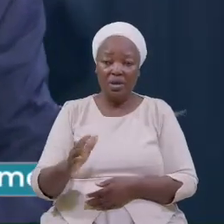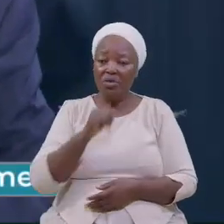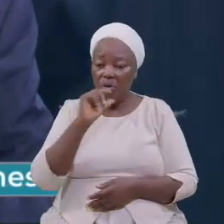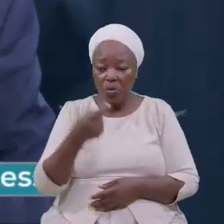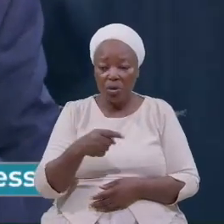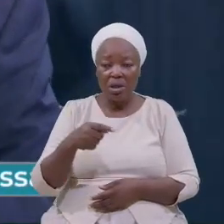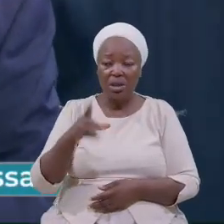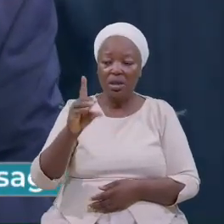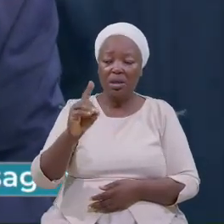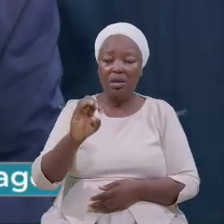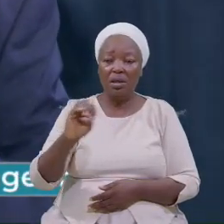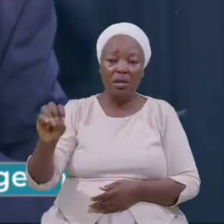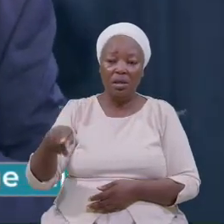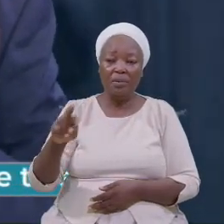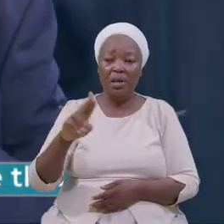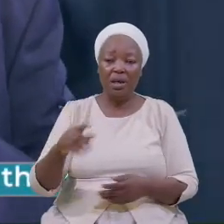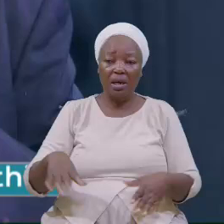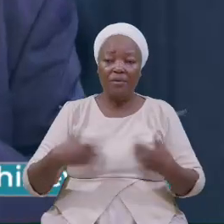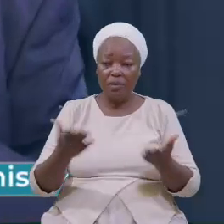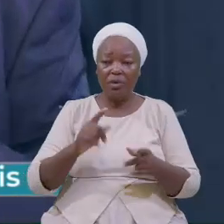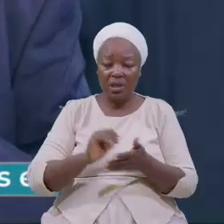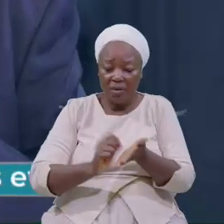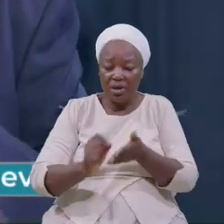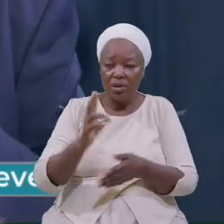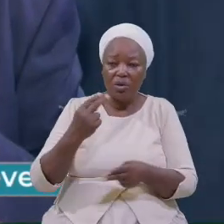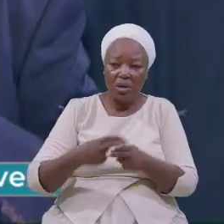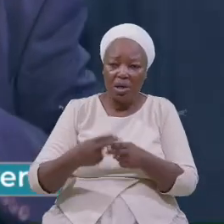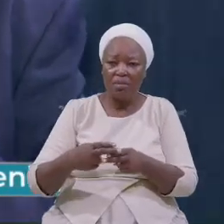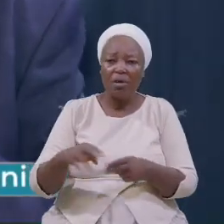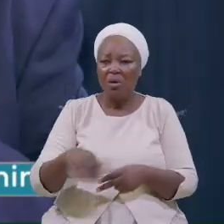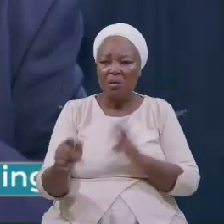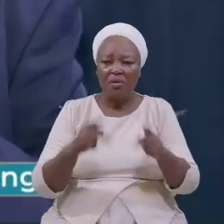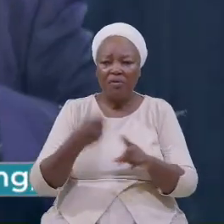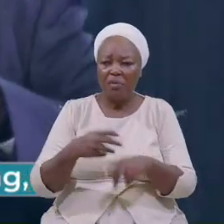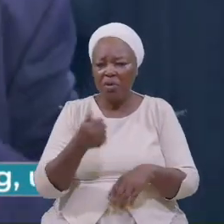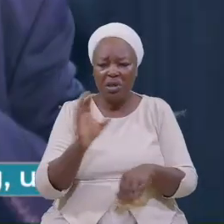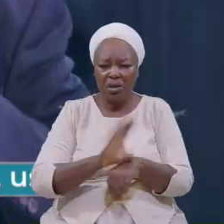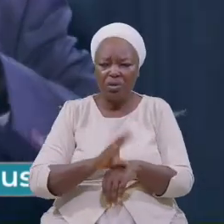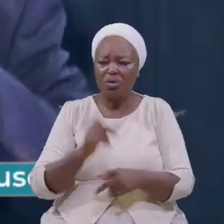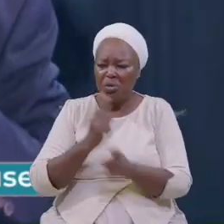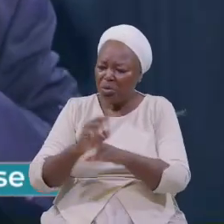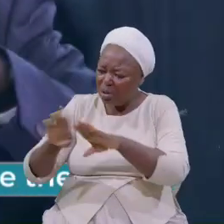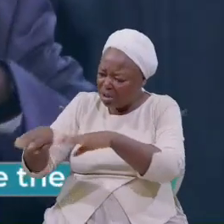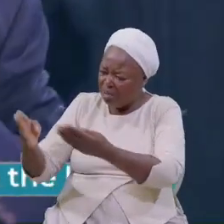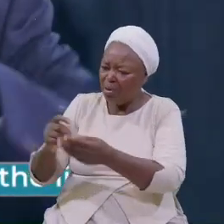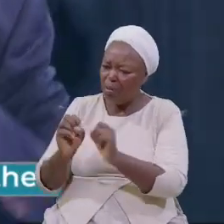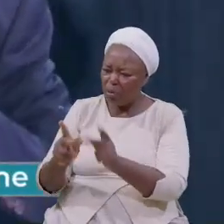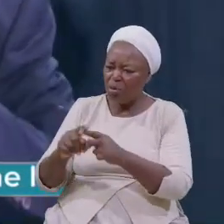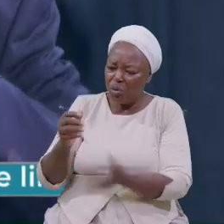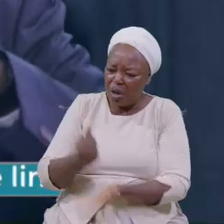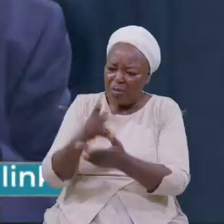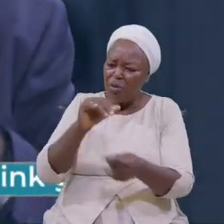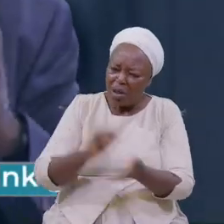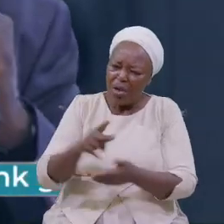people who are writing your names, there may be other people from other churches. Give them the chance to help you so that you can stand